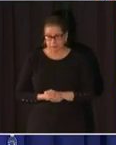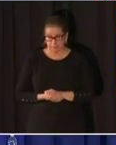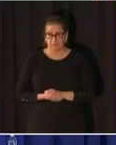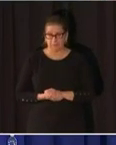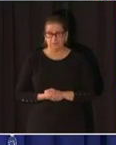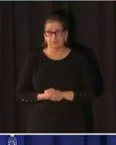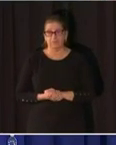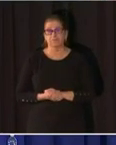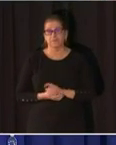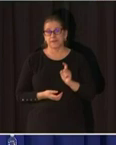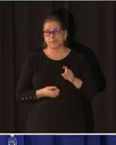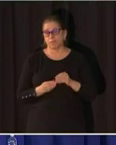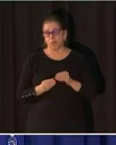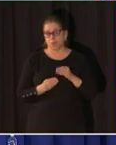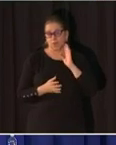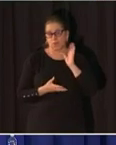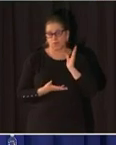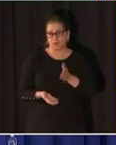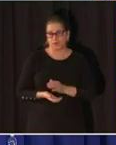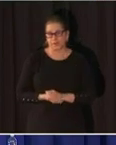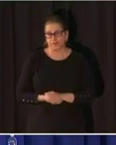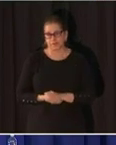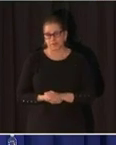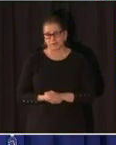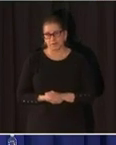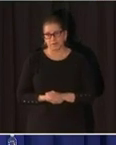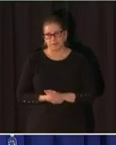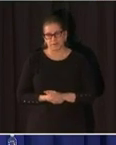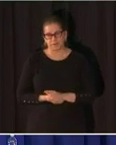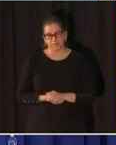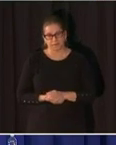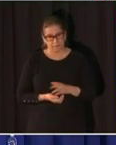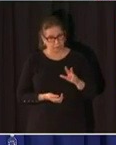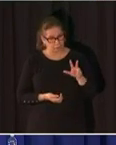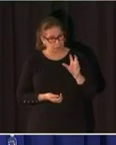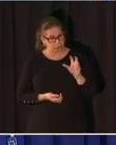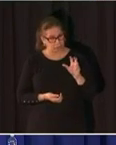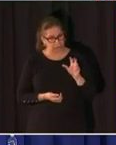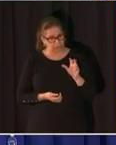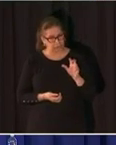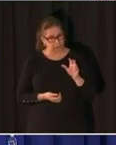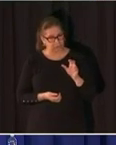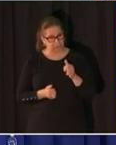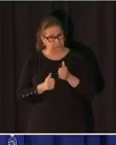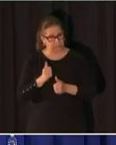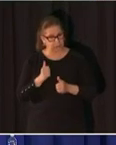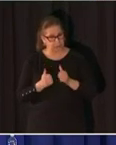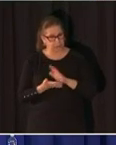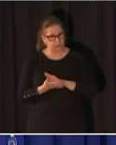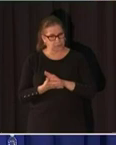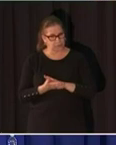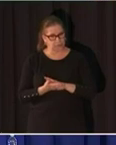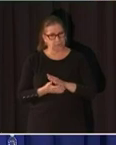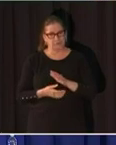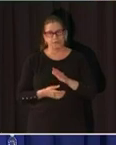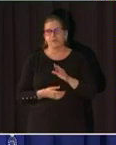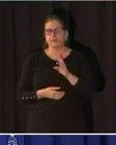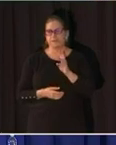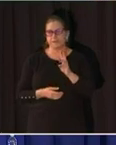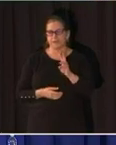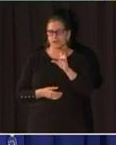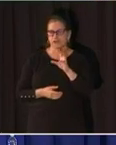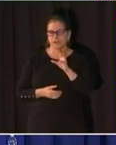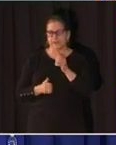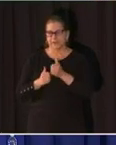need to. So it's about 300 bags per site that you're handing out? 600 total per day, right now, as we get an assessment of what the need